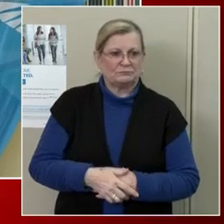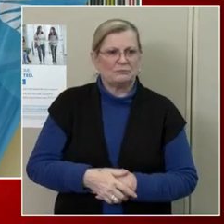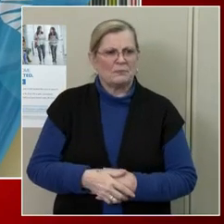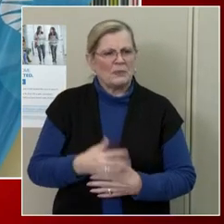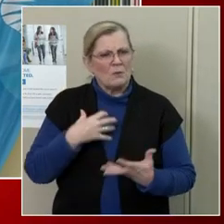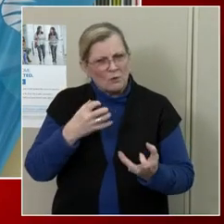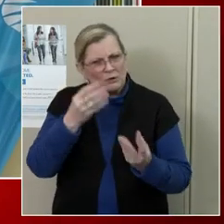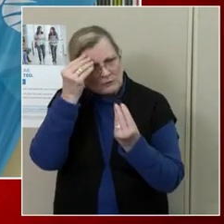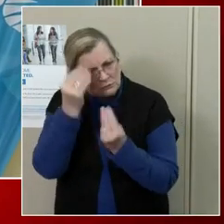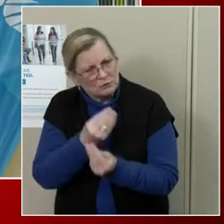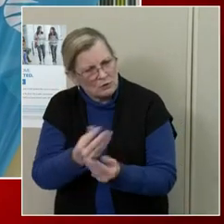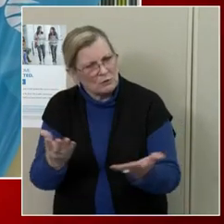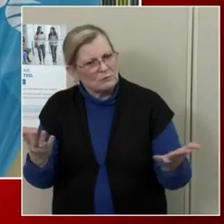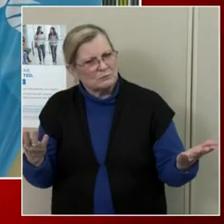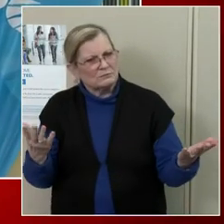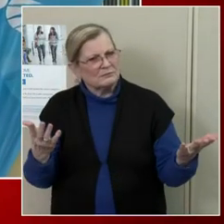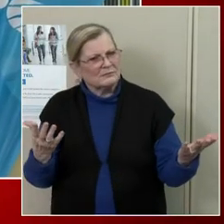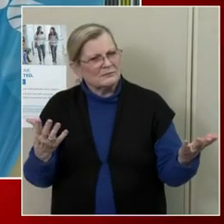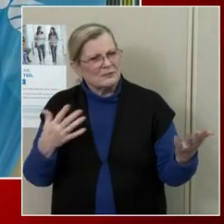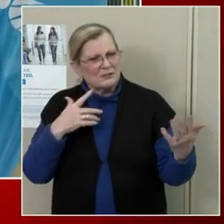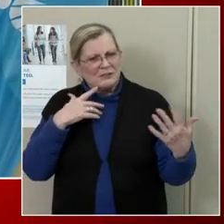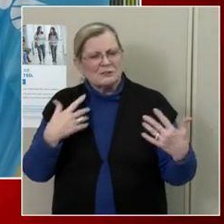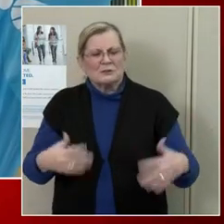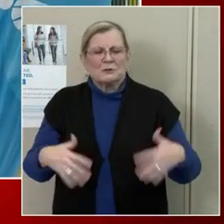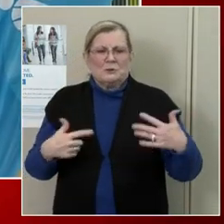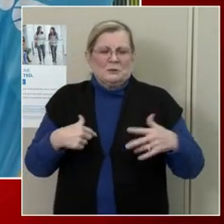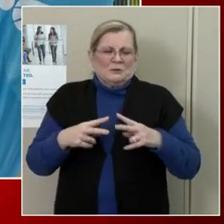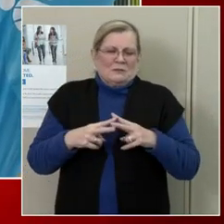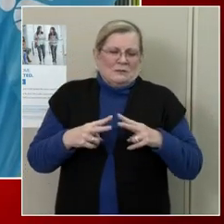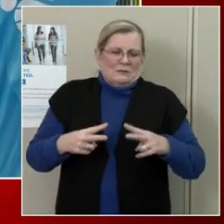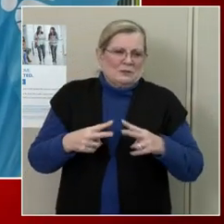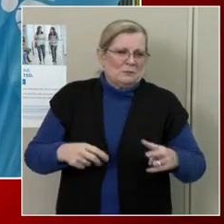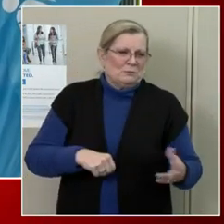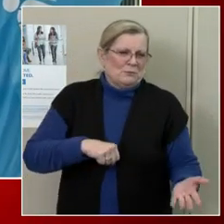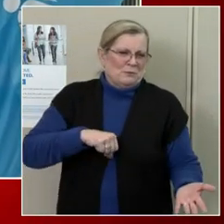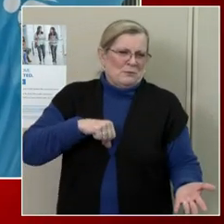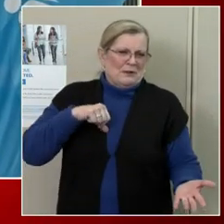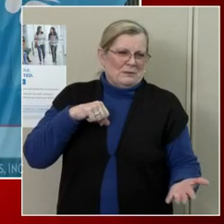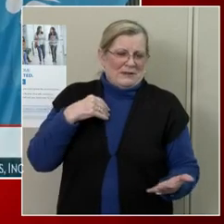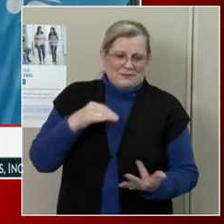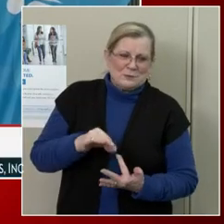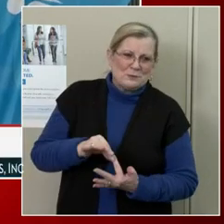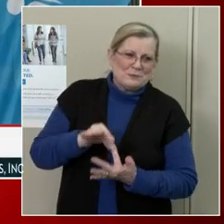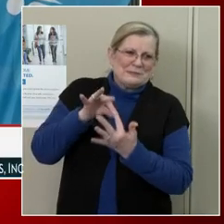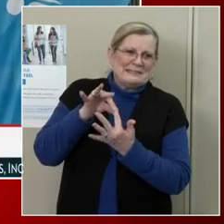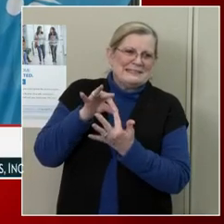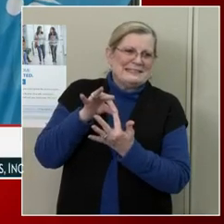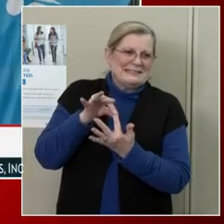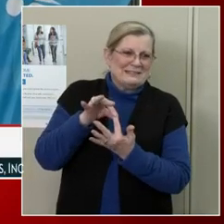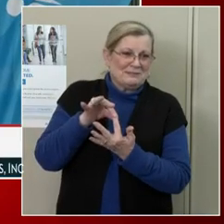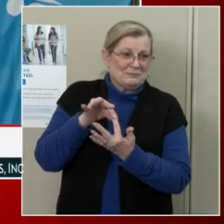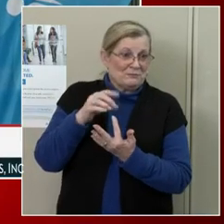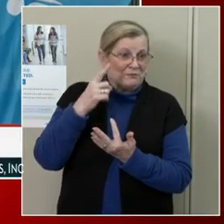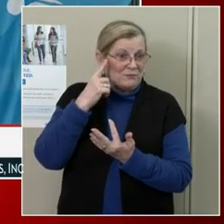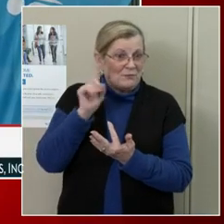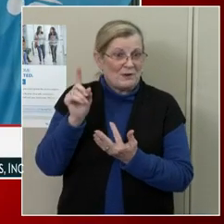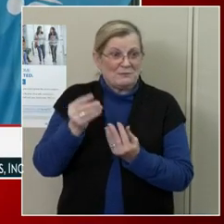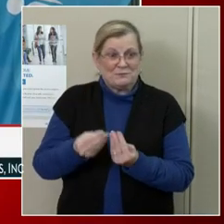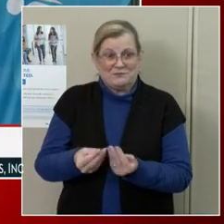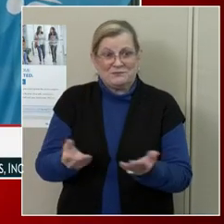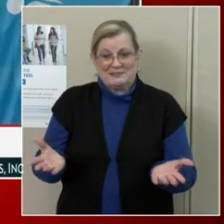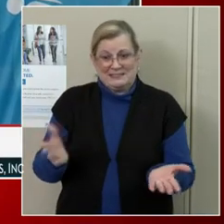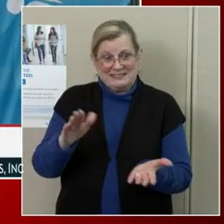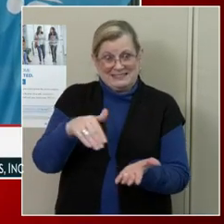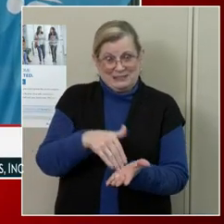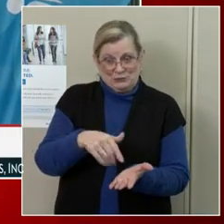know how proud we are to have been selected as a vaccine distribution center in Washington, D.C.